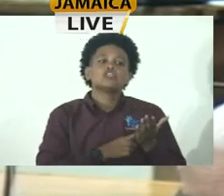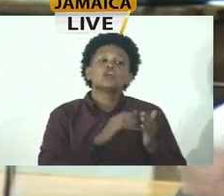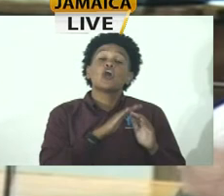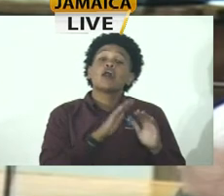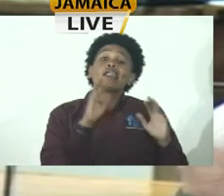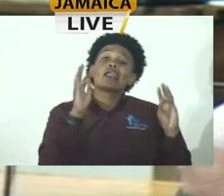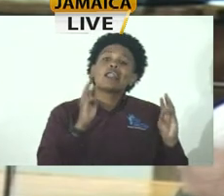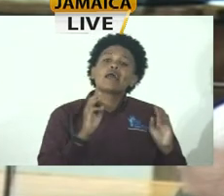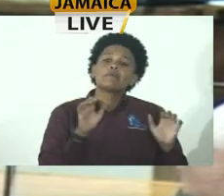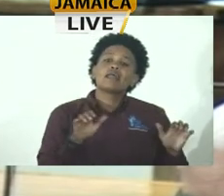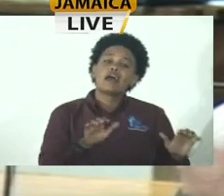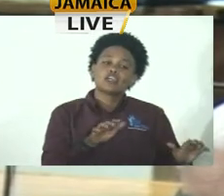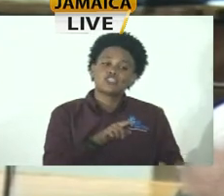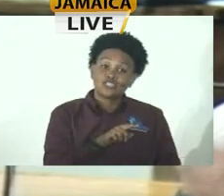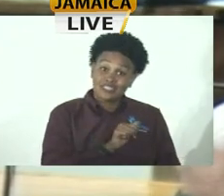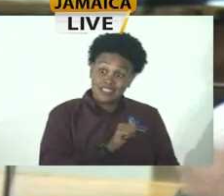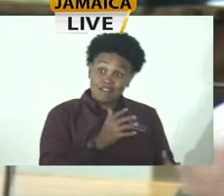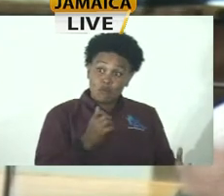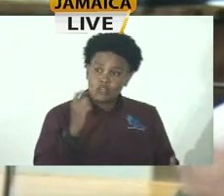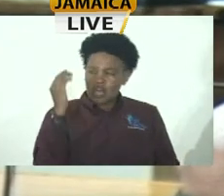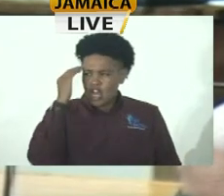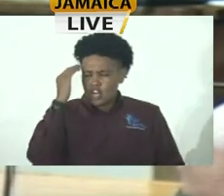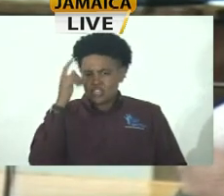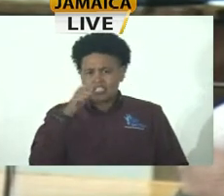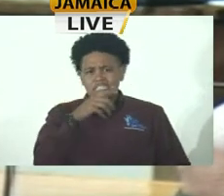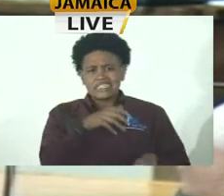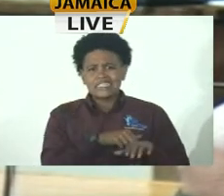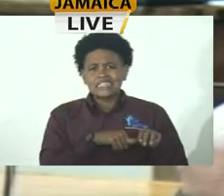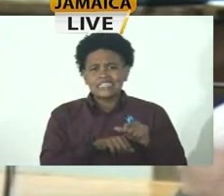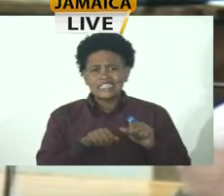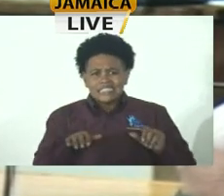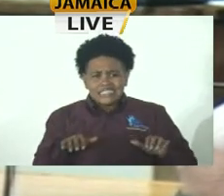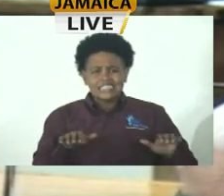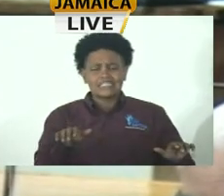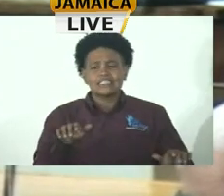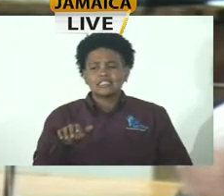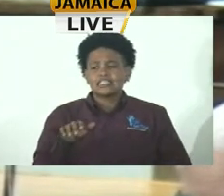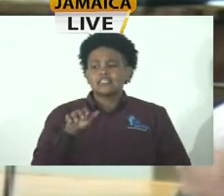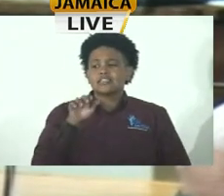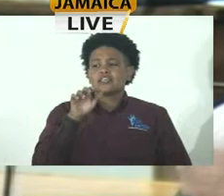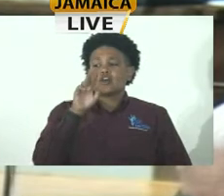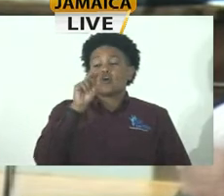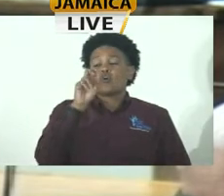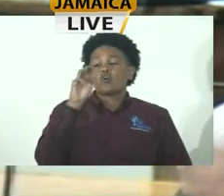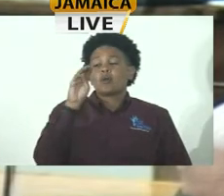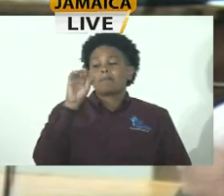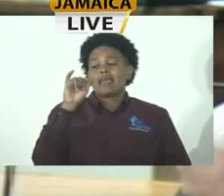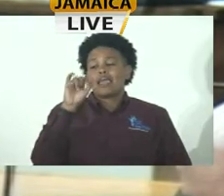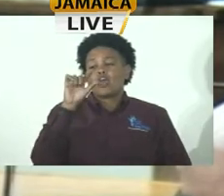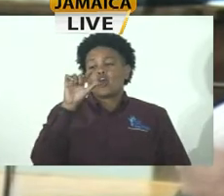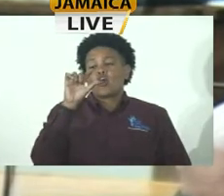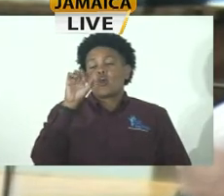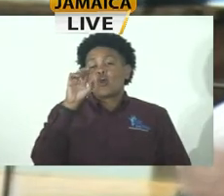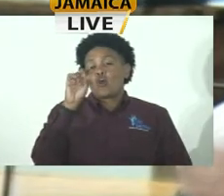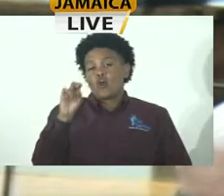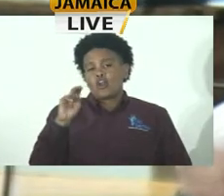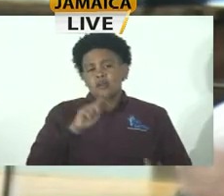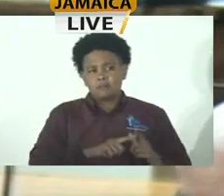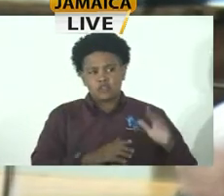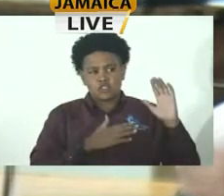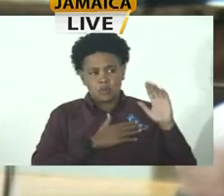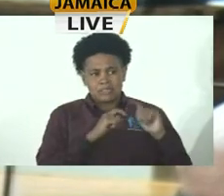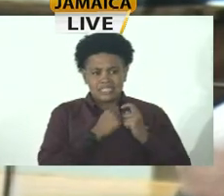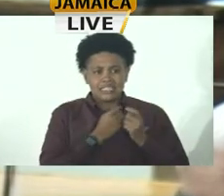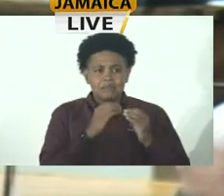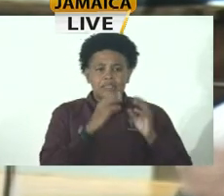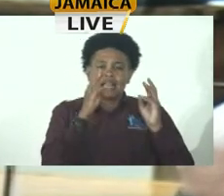action and i want to acknowledge the hard work of owname gordon and the committed team in the climate division